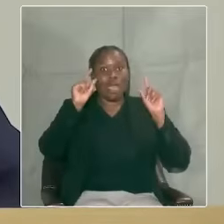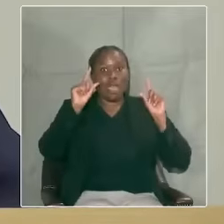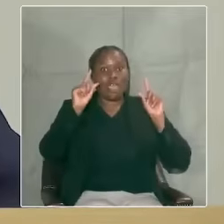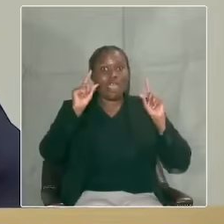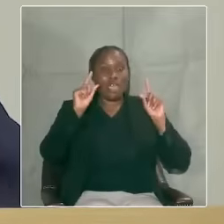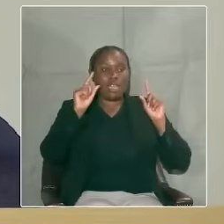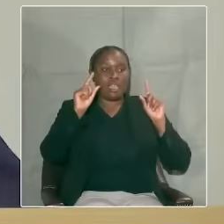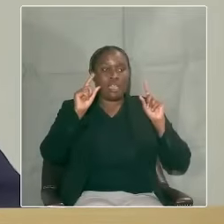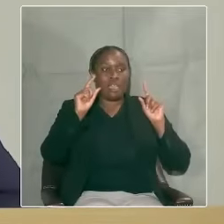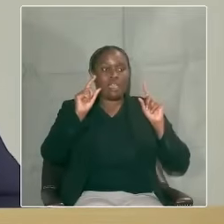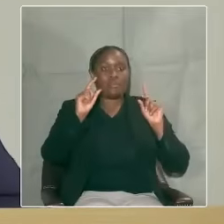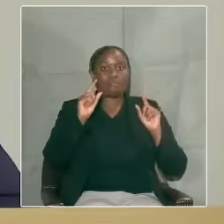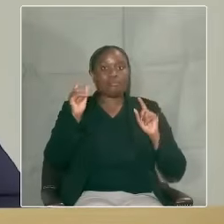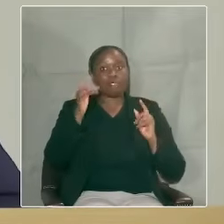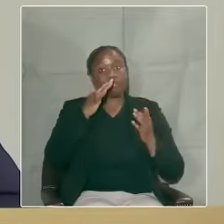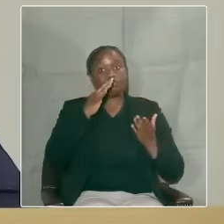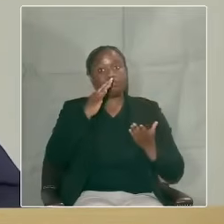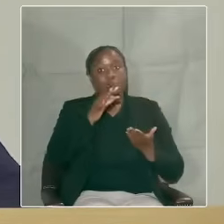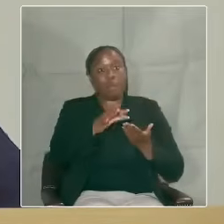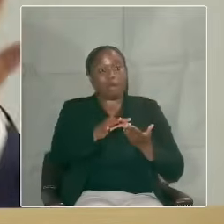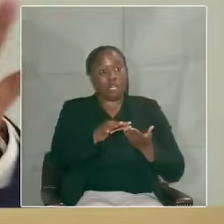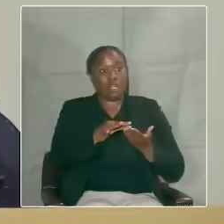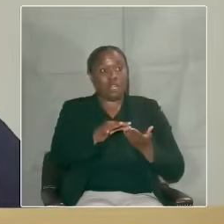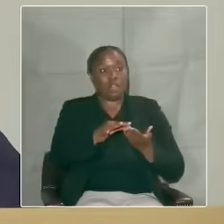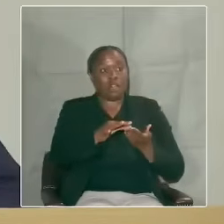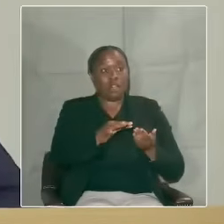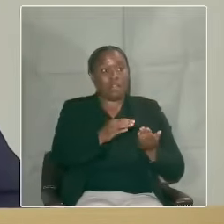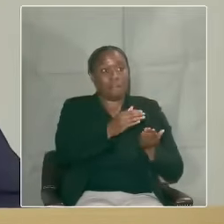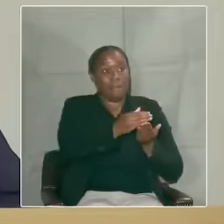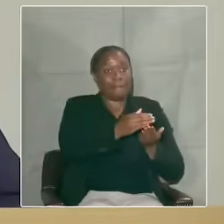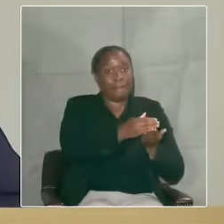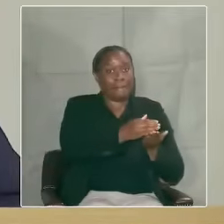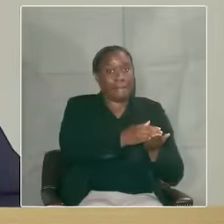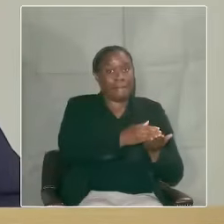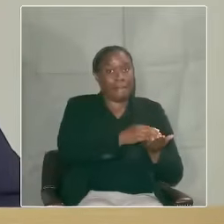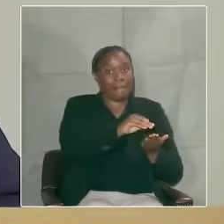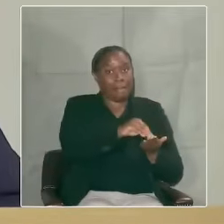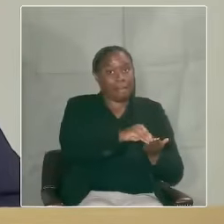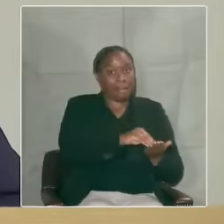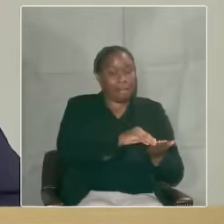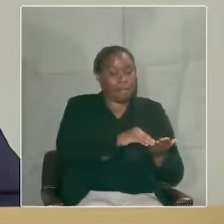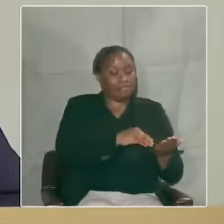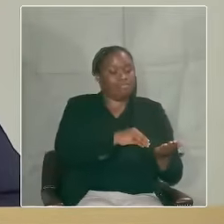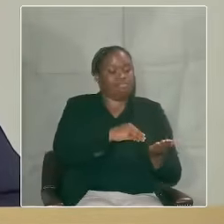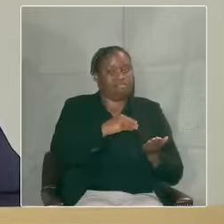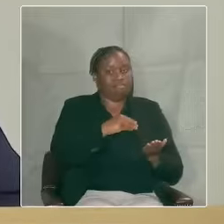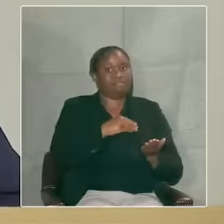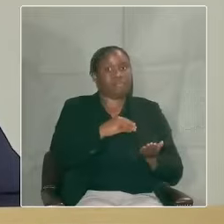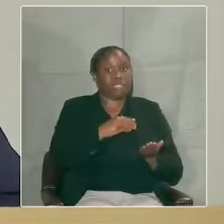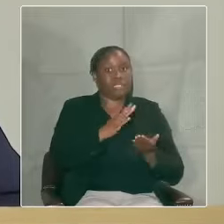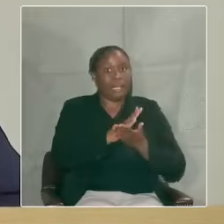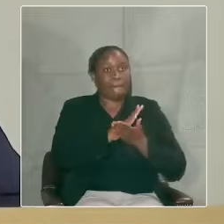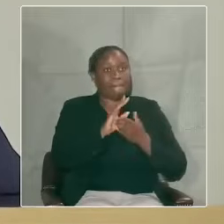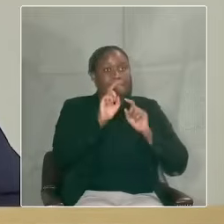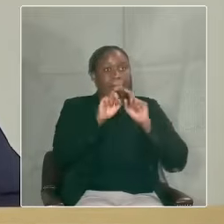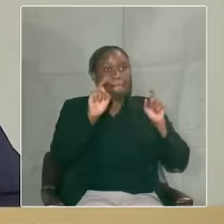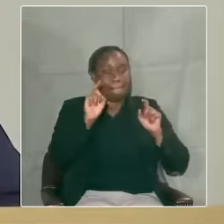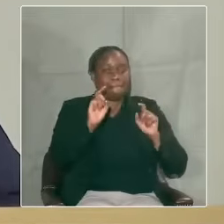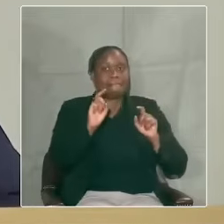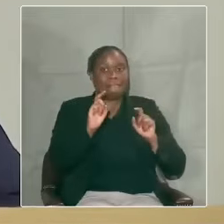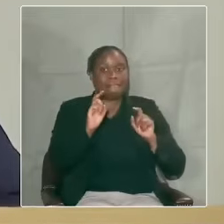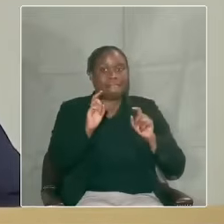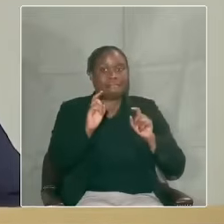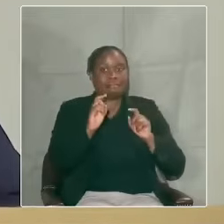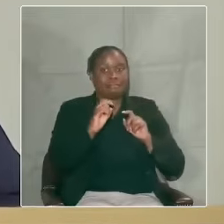that have been made here, some people end up starting implementing them. But the task team